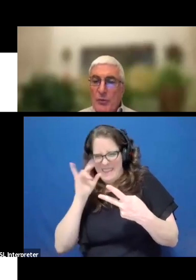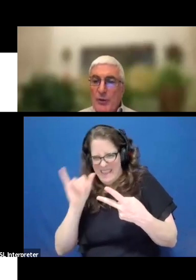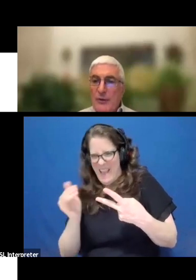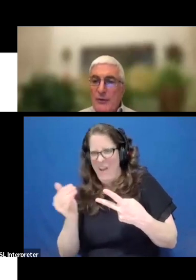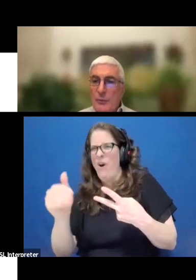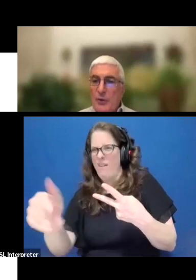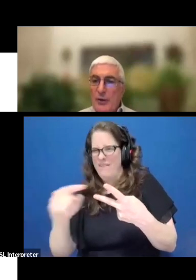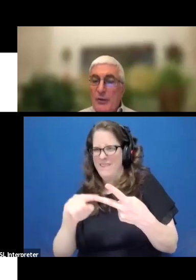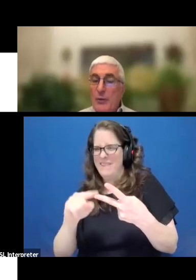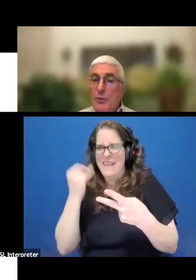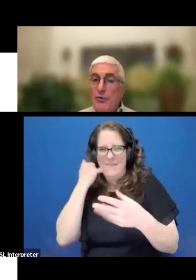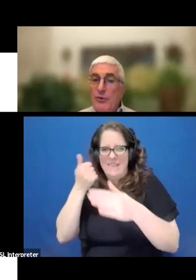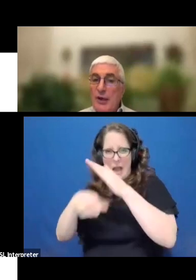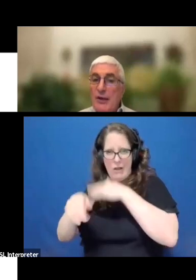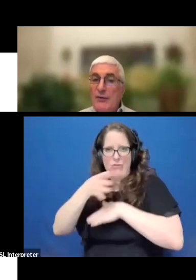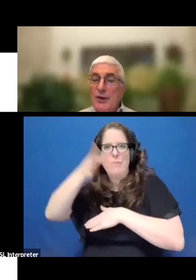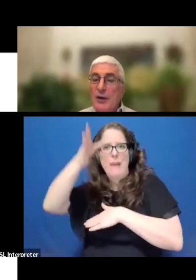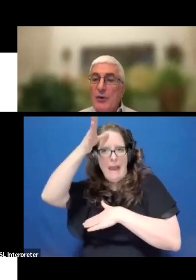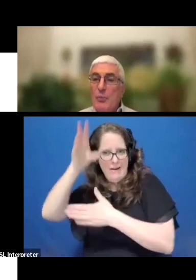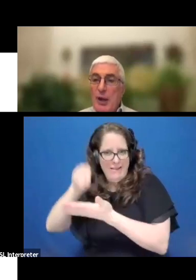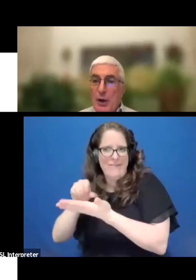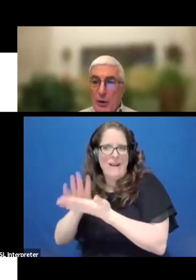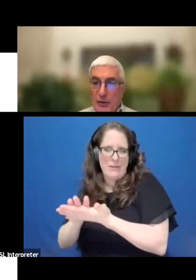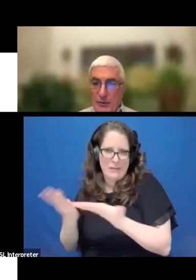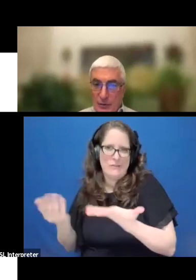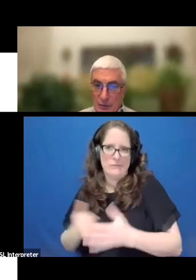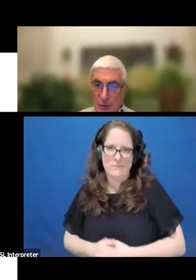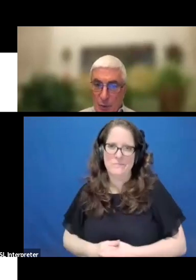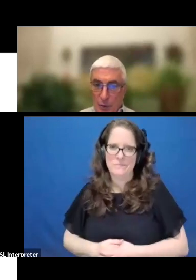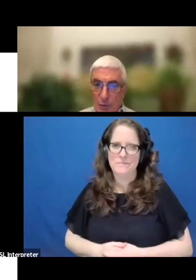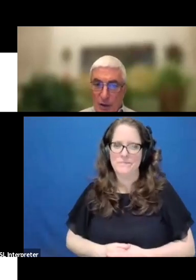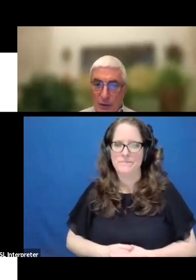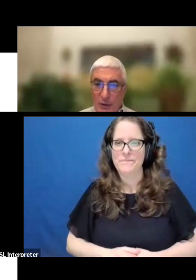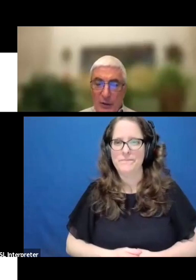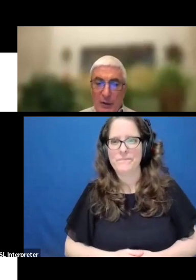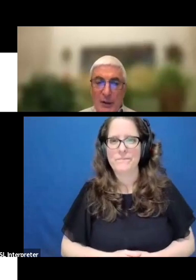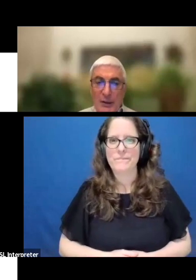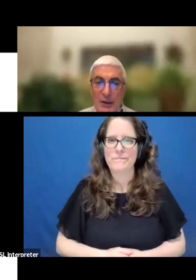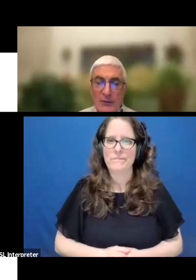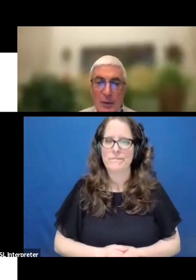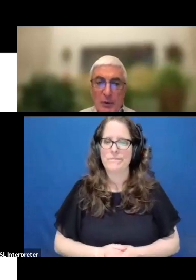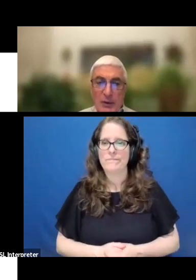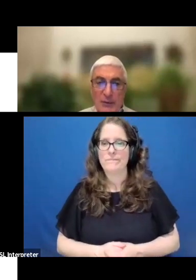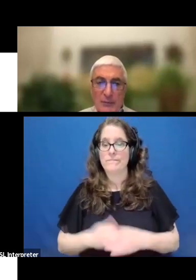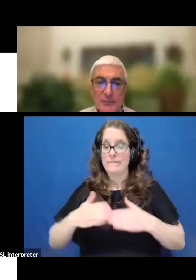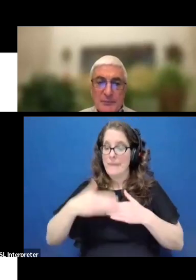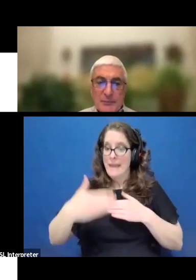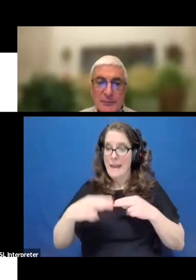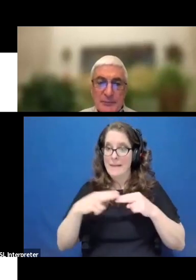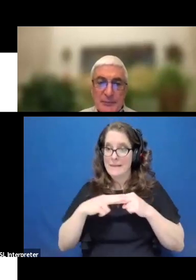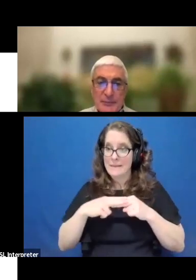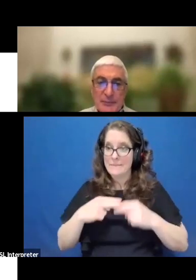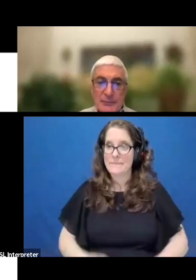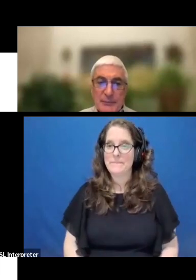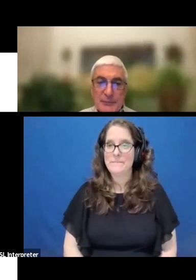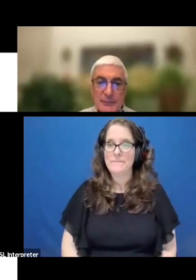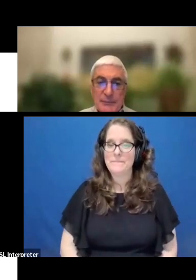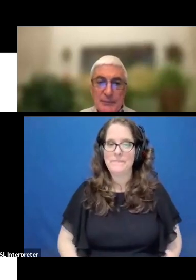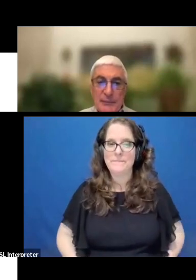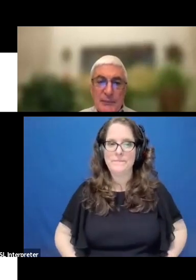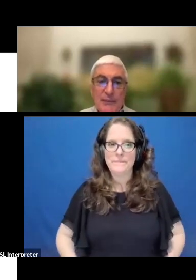Social Security disability that a person gets on their parents' work record. Next slide, please.